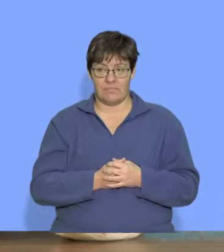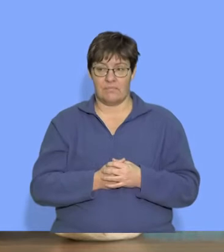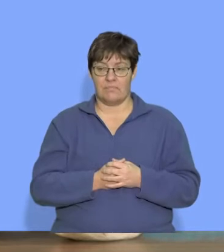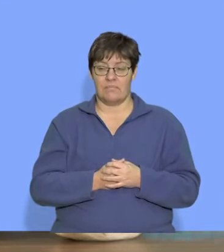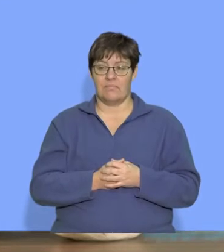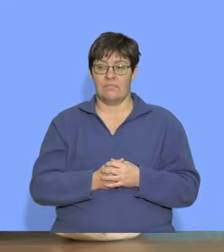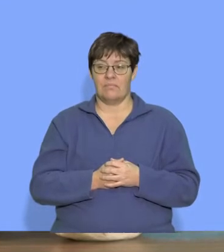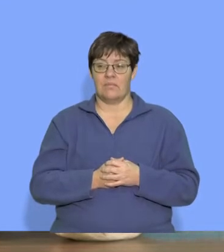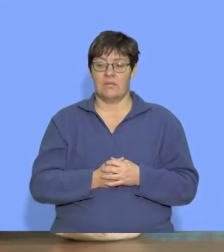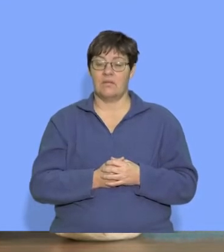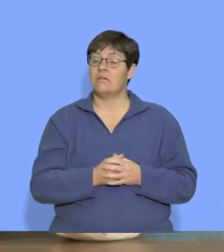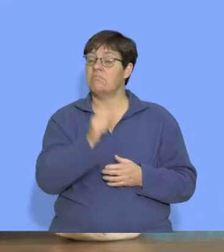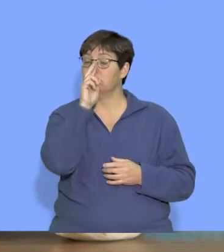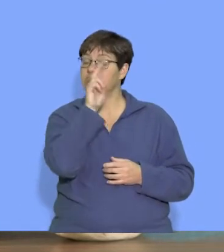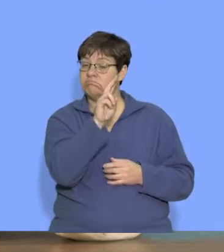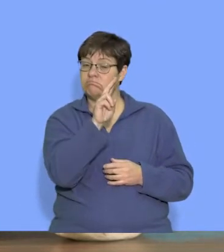into the trachea.